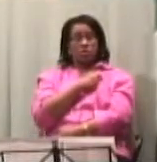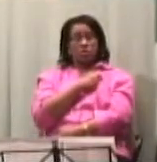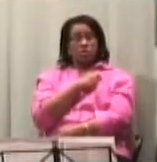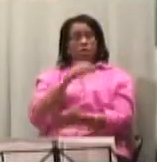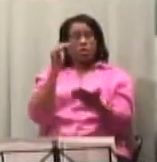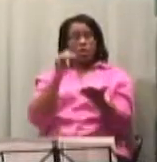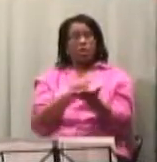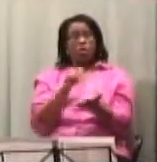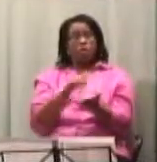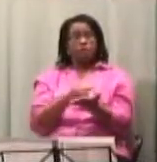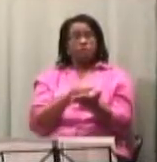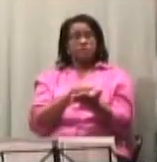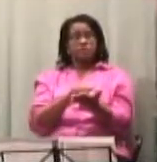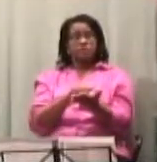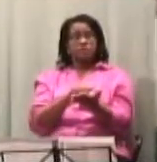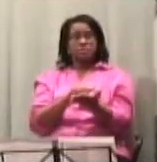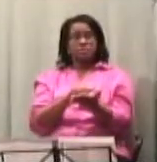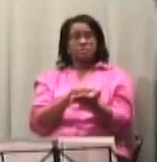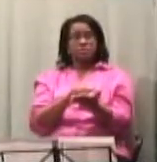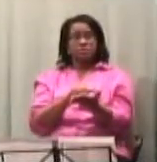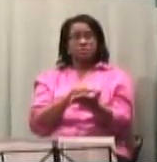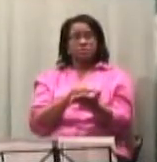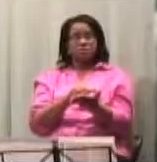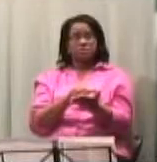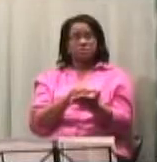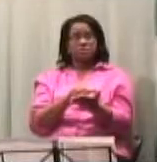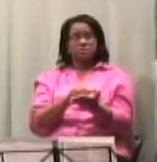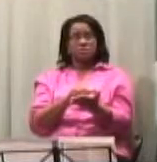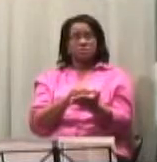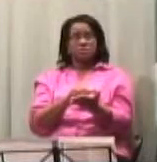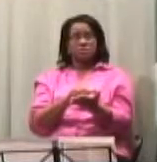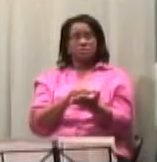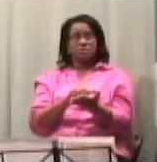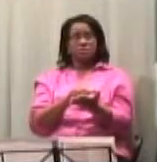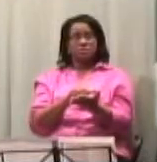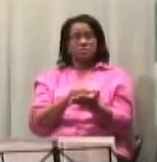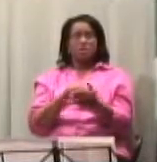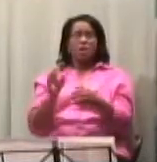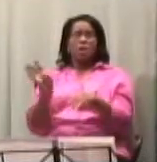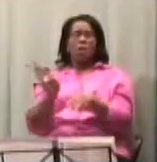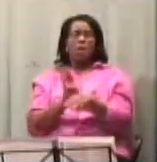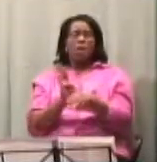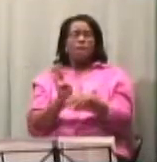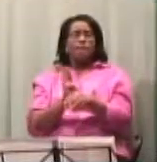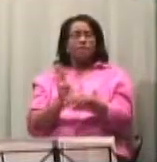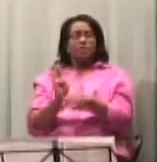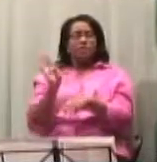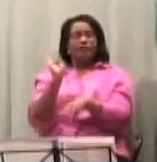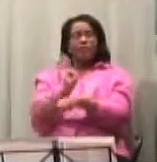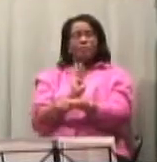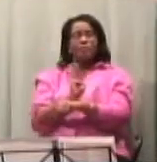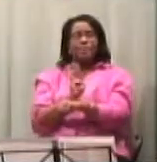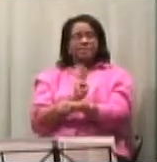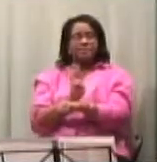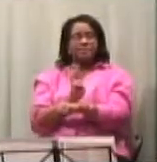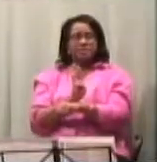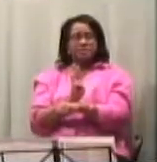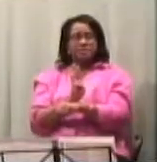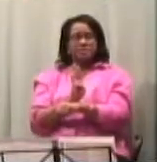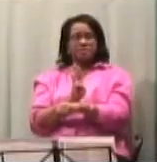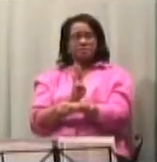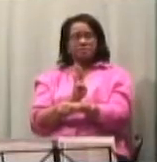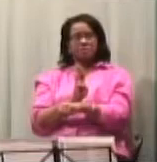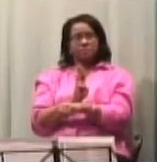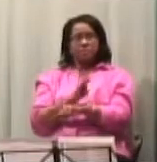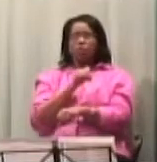our institutions, they act like a corporation. We are not a corporation because the